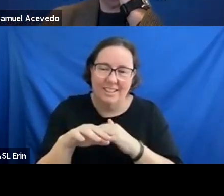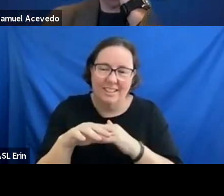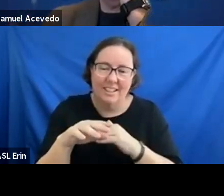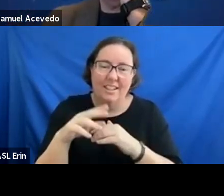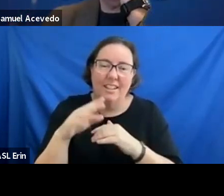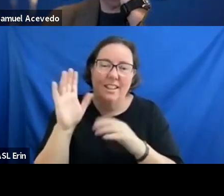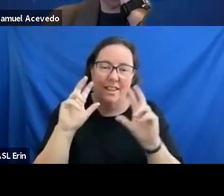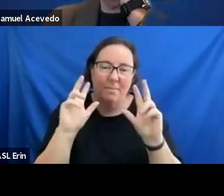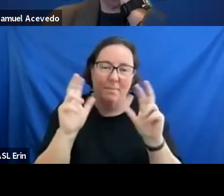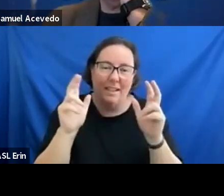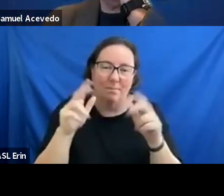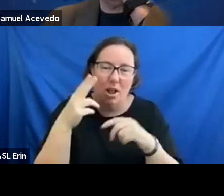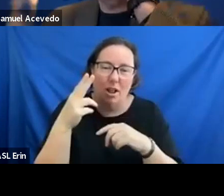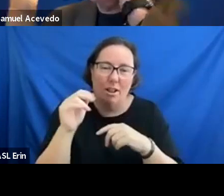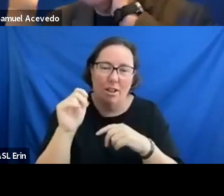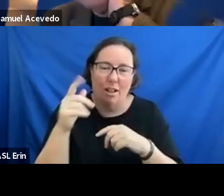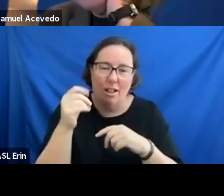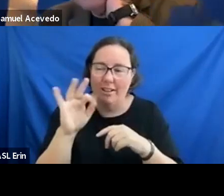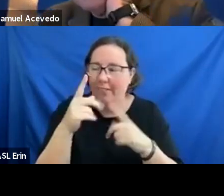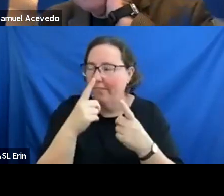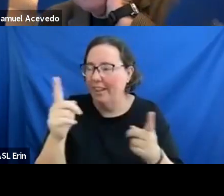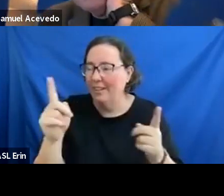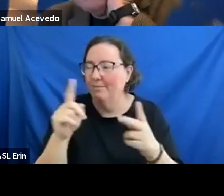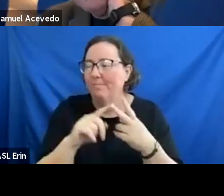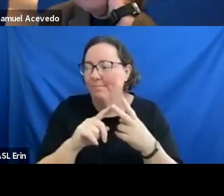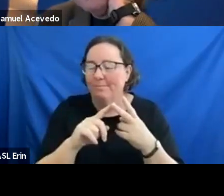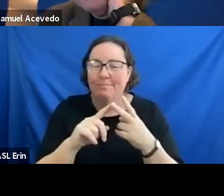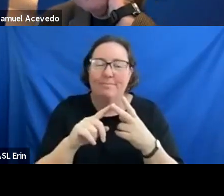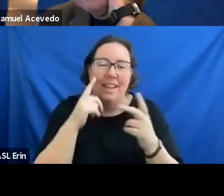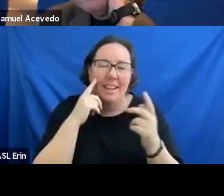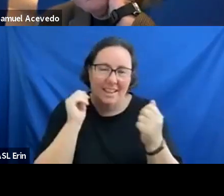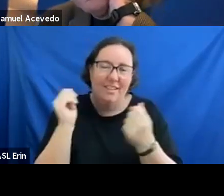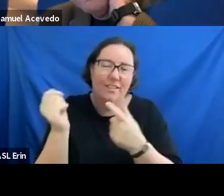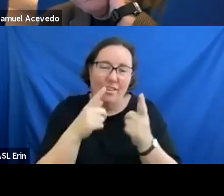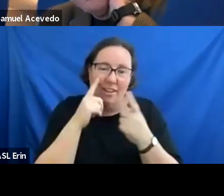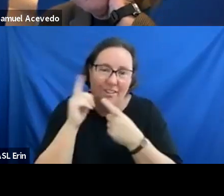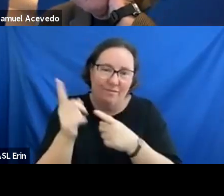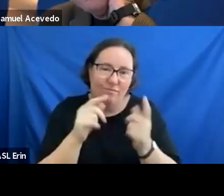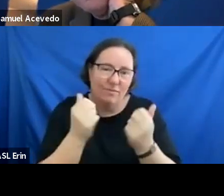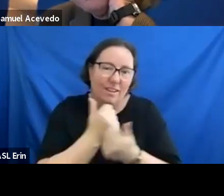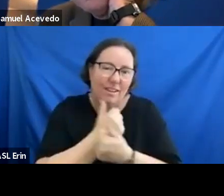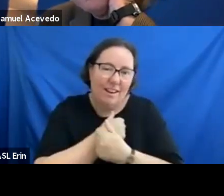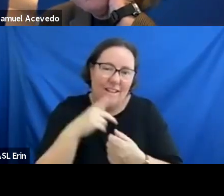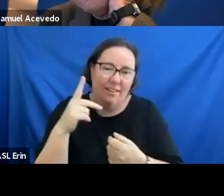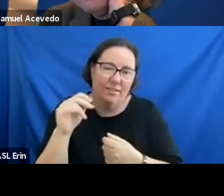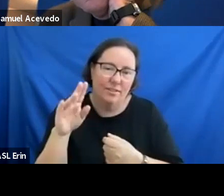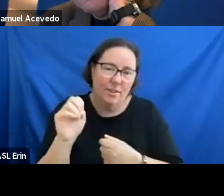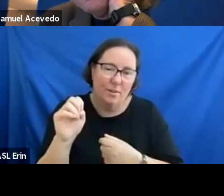Basketball Hall of Fame, right? So I believe everybody knows Kobe Bryant,